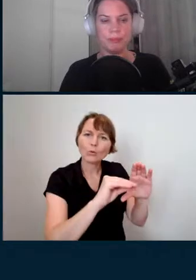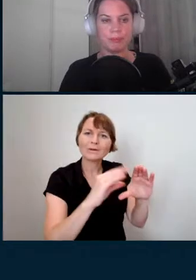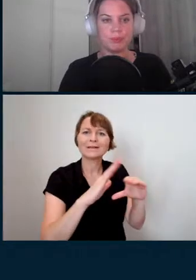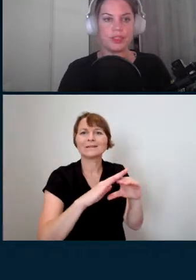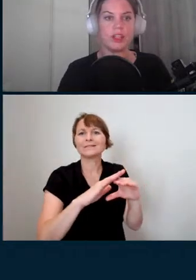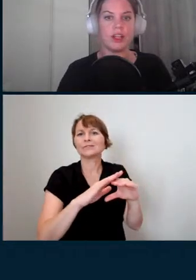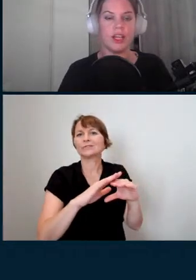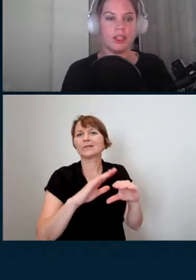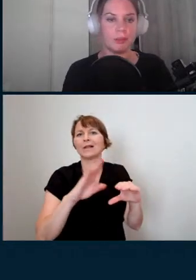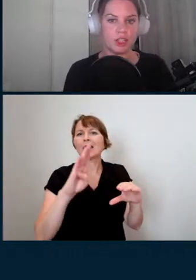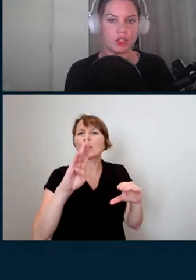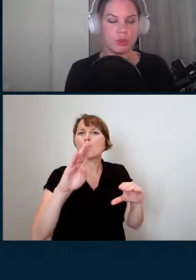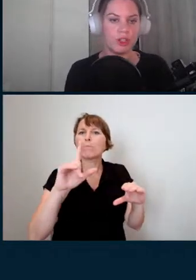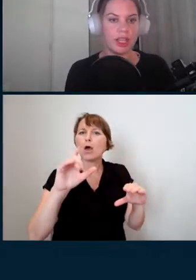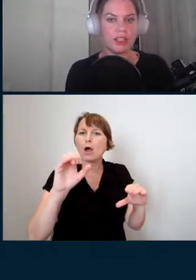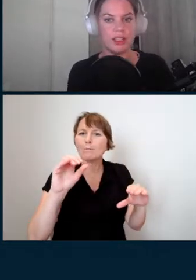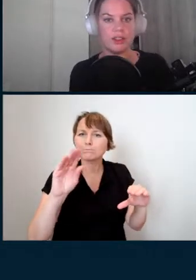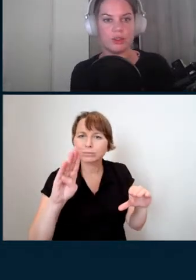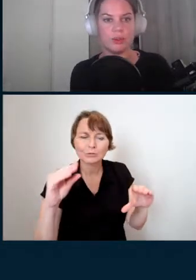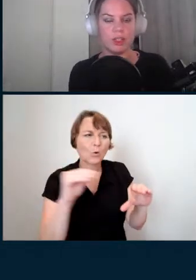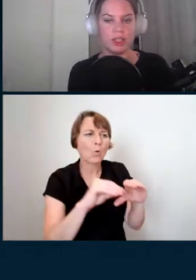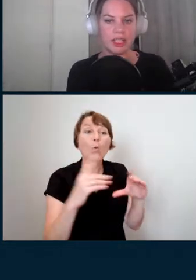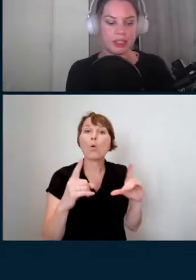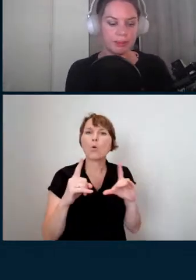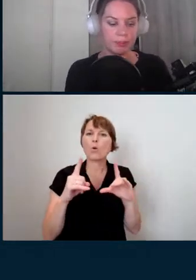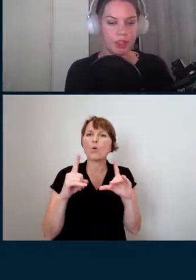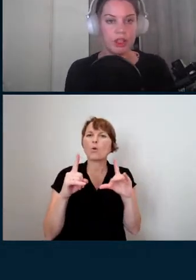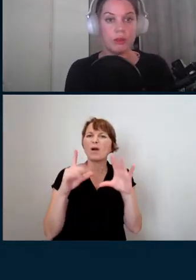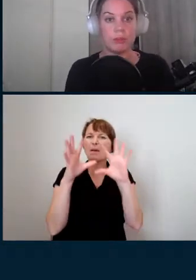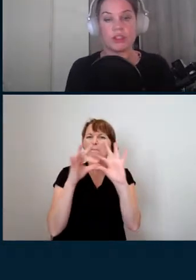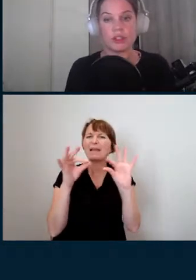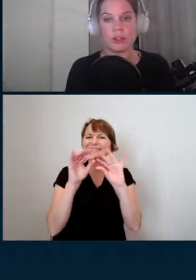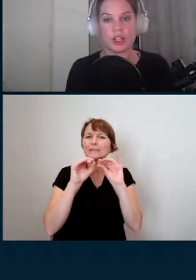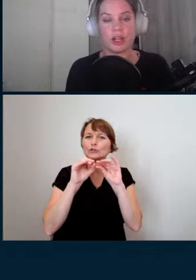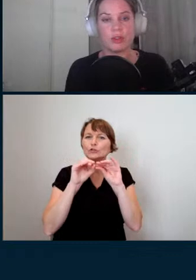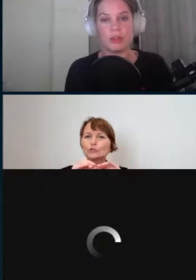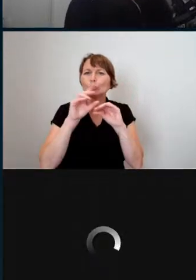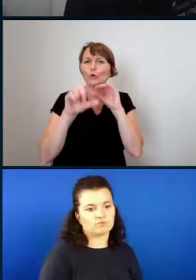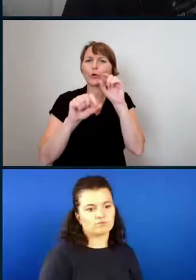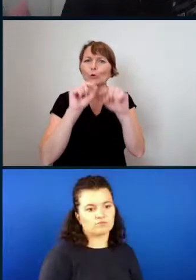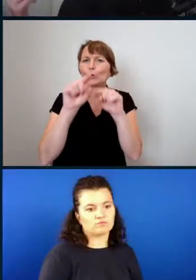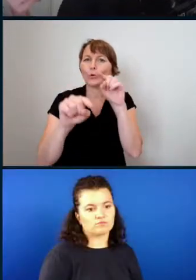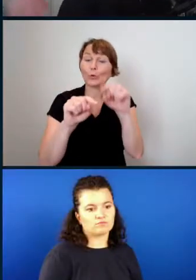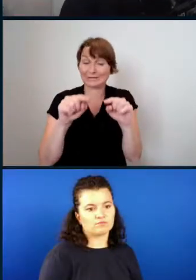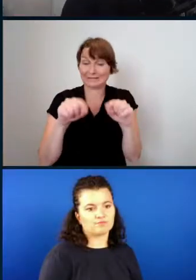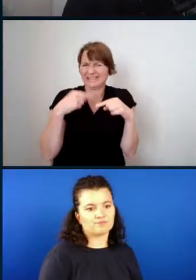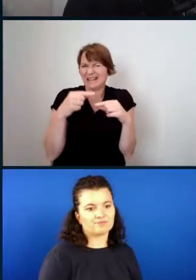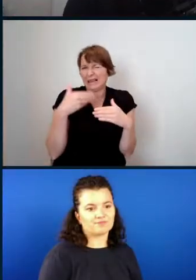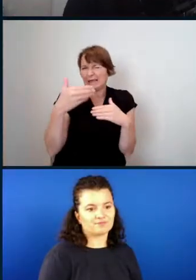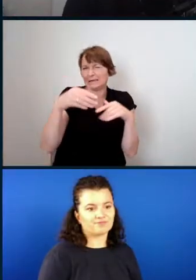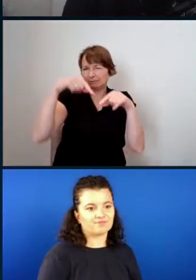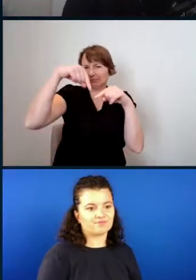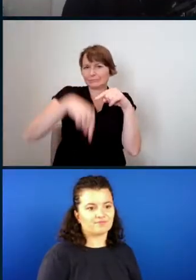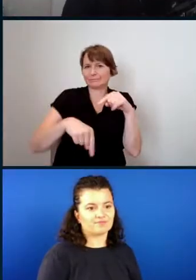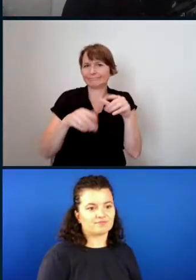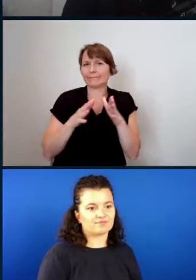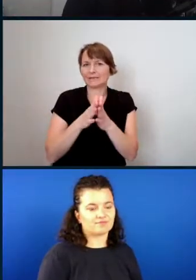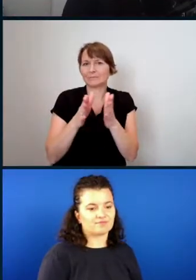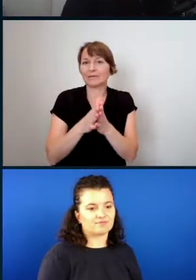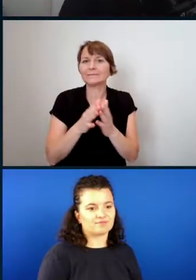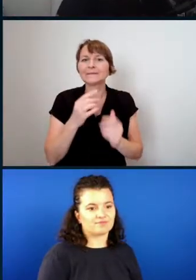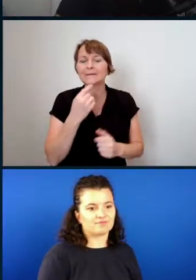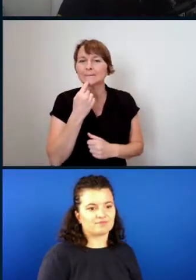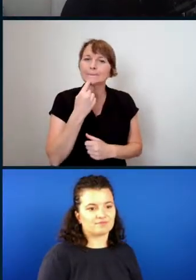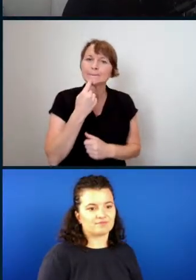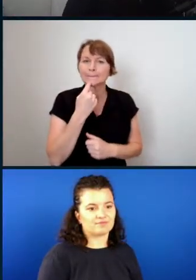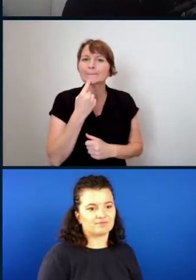queue. And the message queues we'll get into later. But the storage account, you can think, well, once a file is entered into the